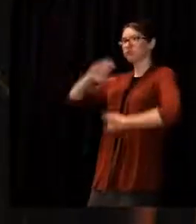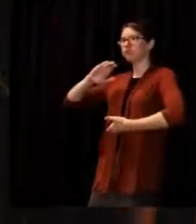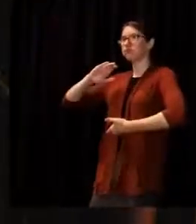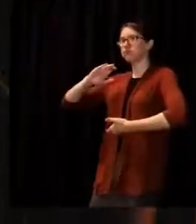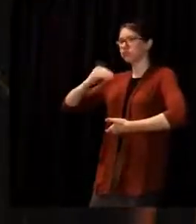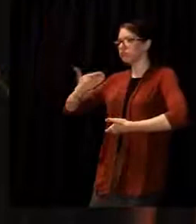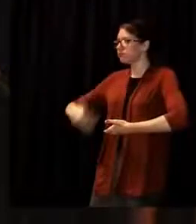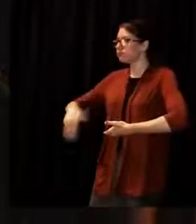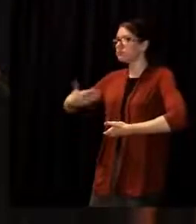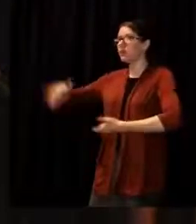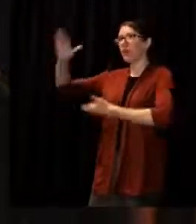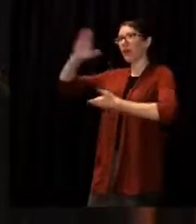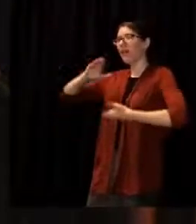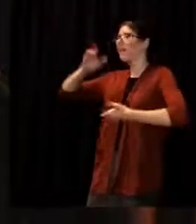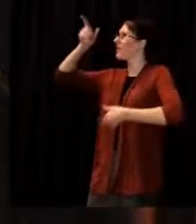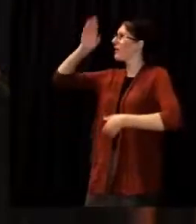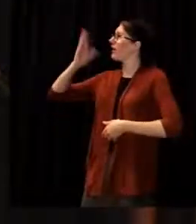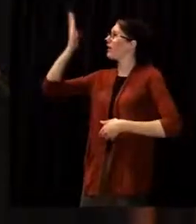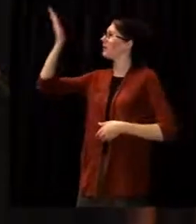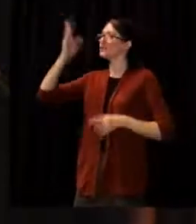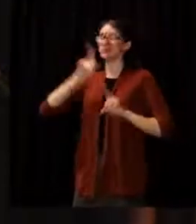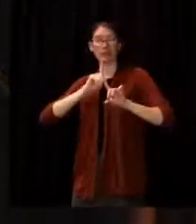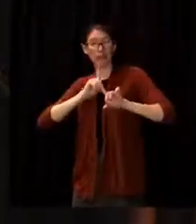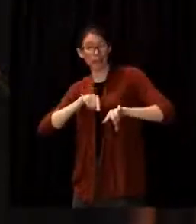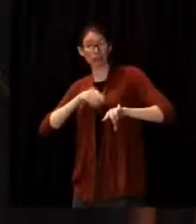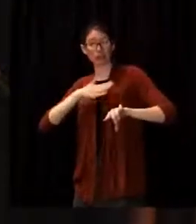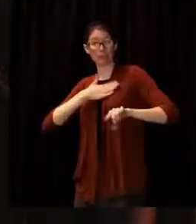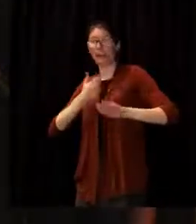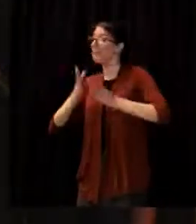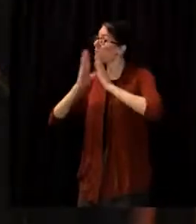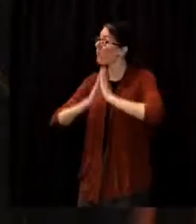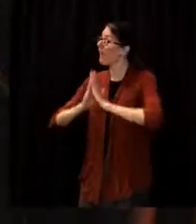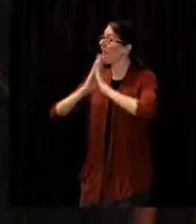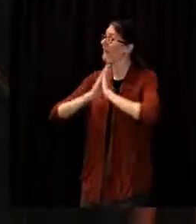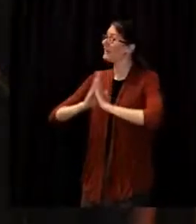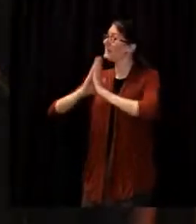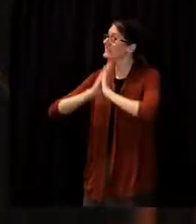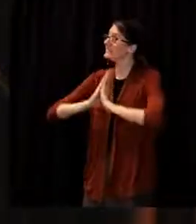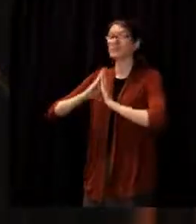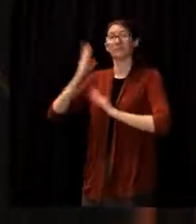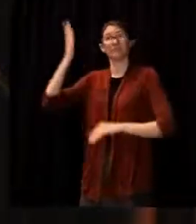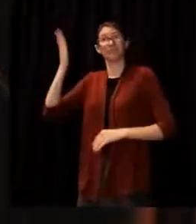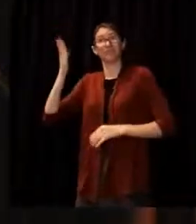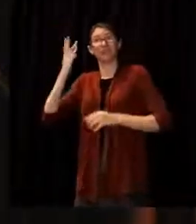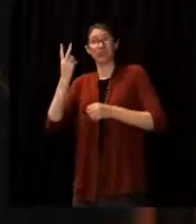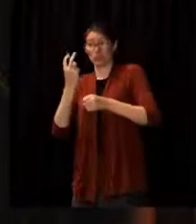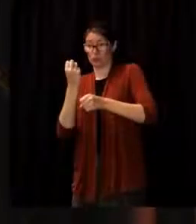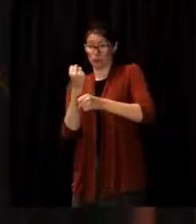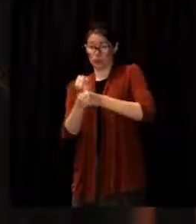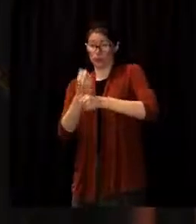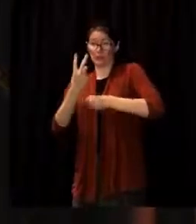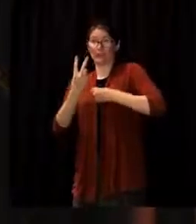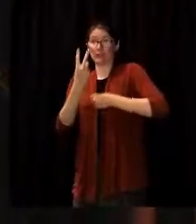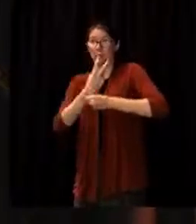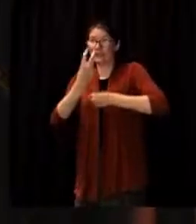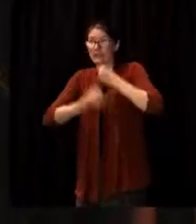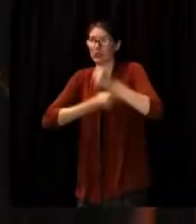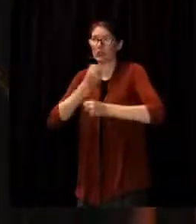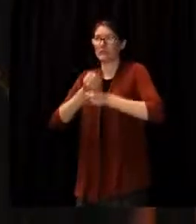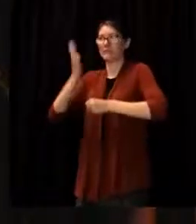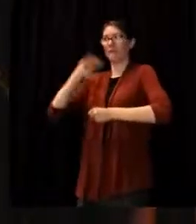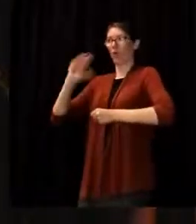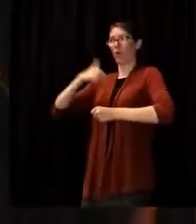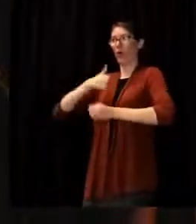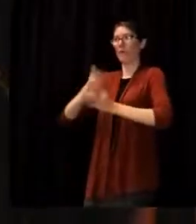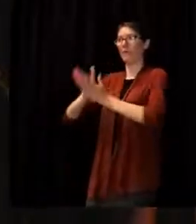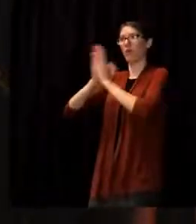amount. And God had been answering that prayer that I was praying from 2 Chronicles for about 2 years in advance. Because what we found out